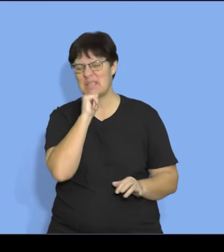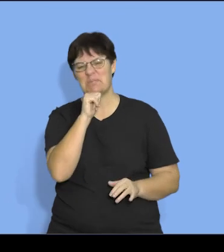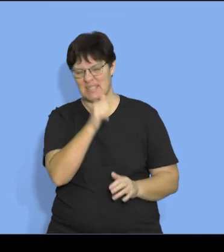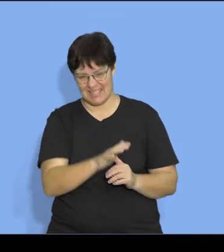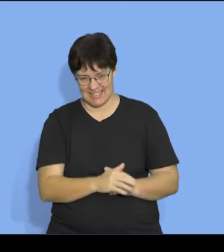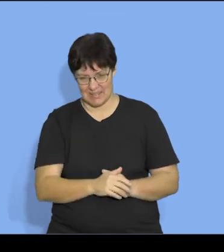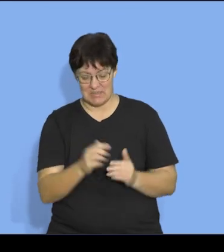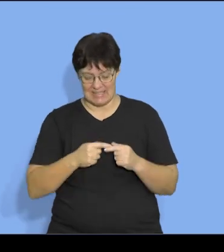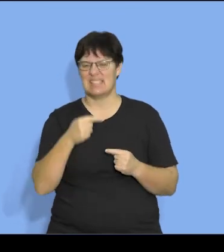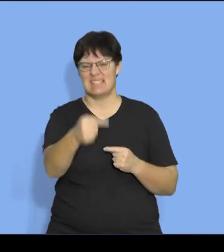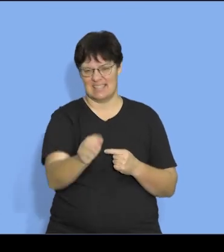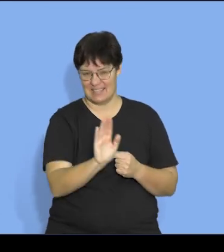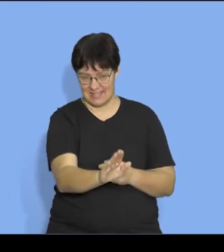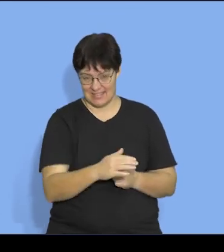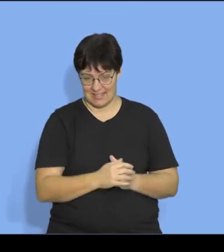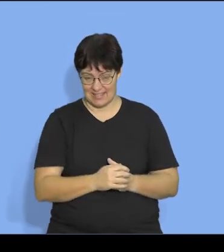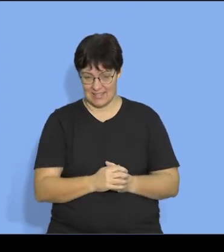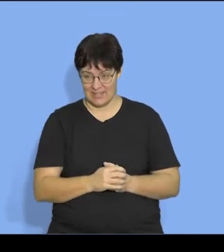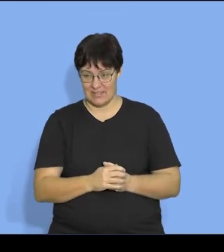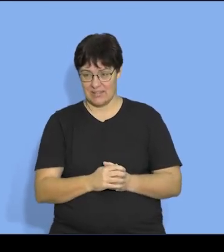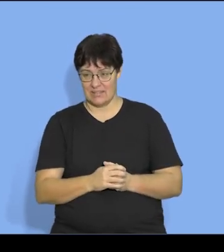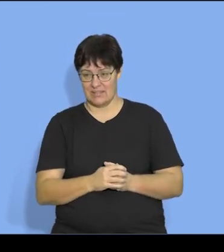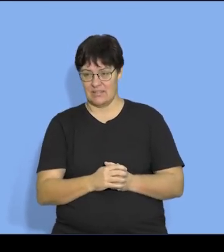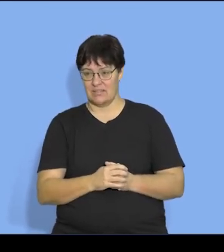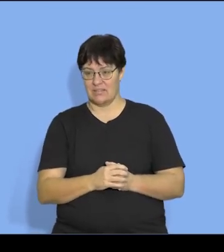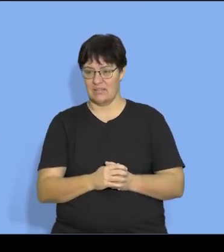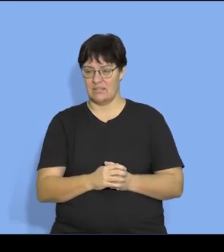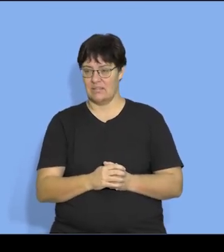that's distance. Now,